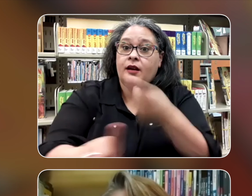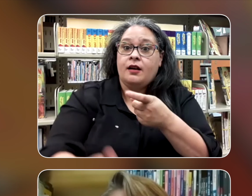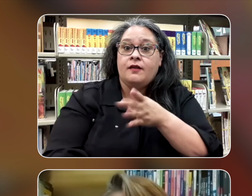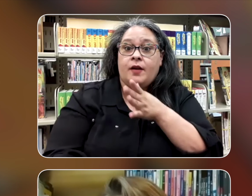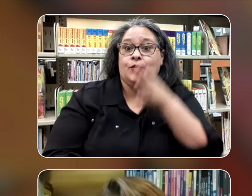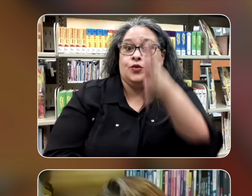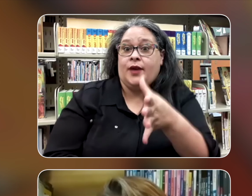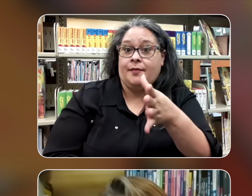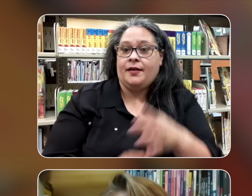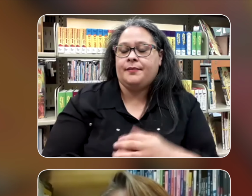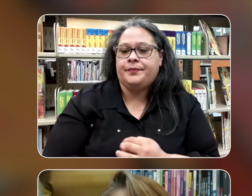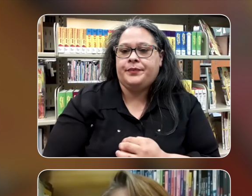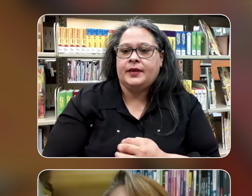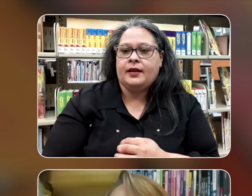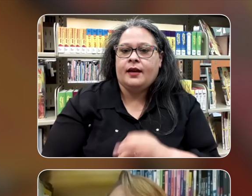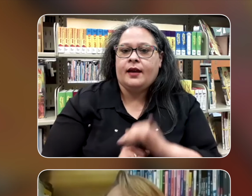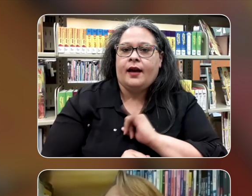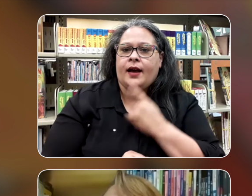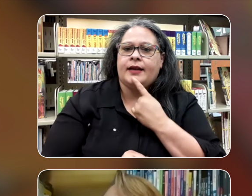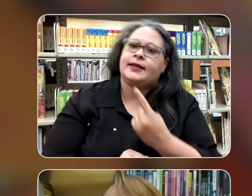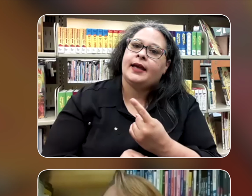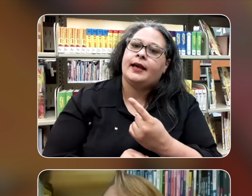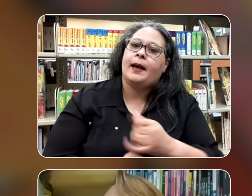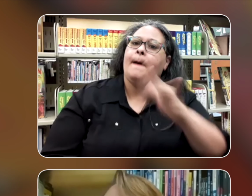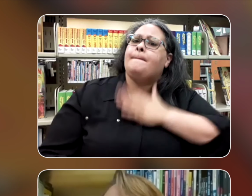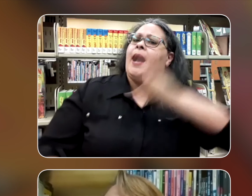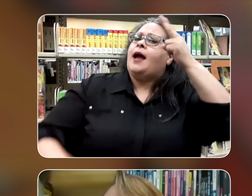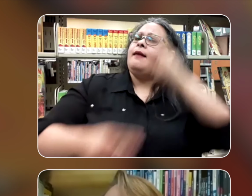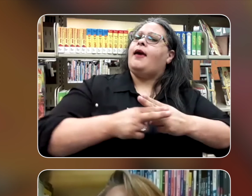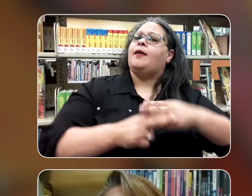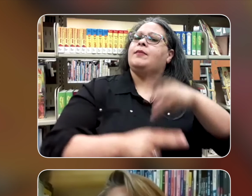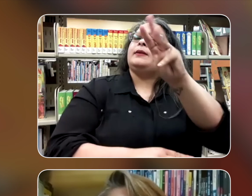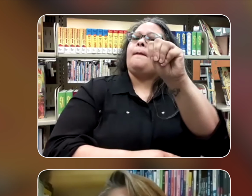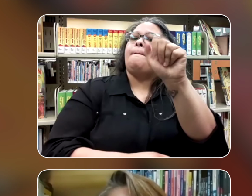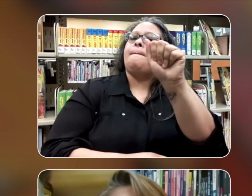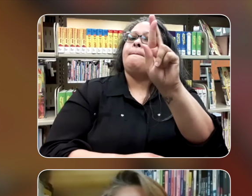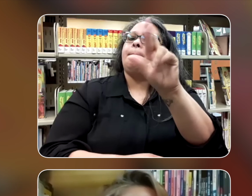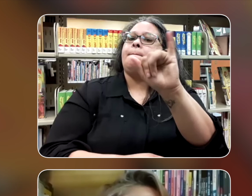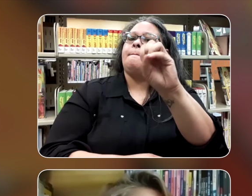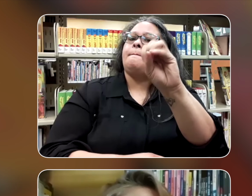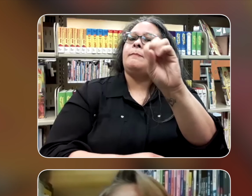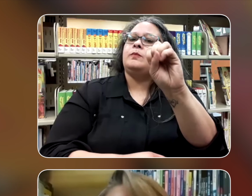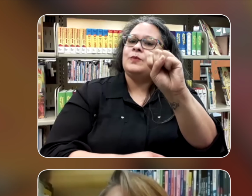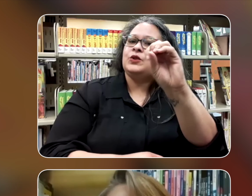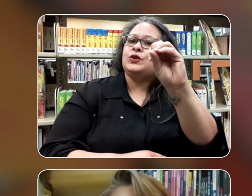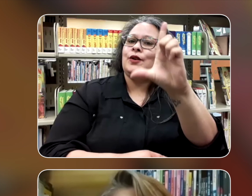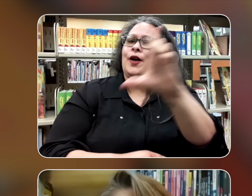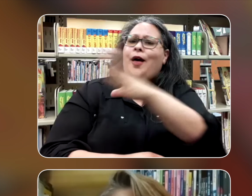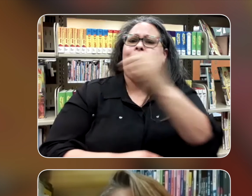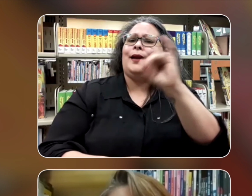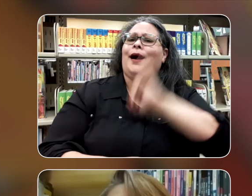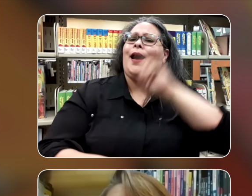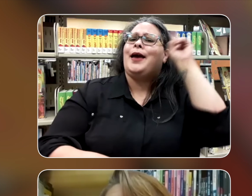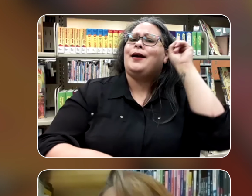At breakfast, I say, my name is Marisol McDonald, and I don't